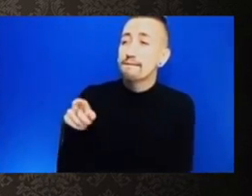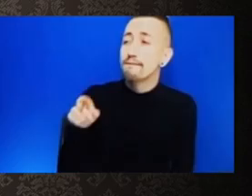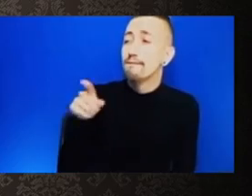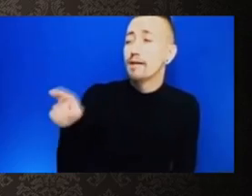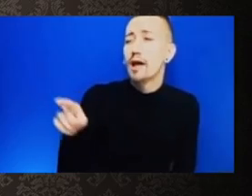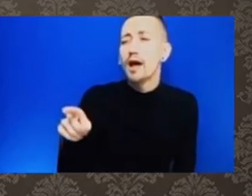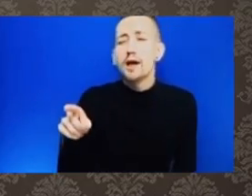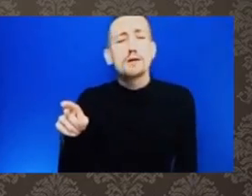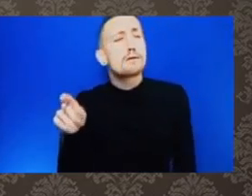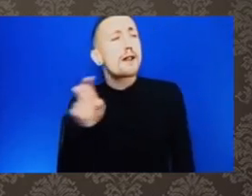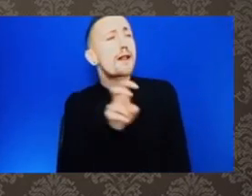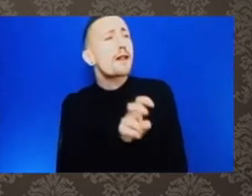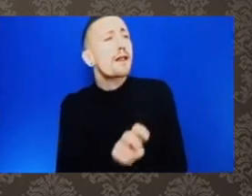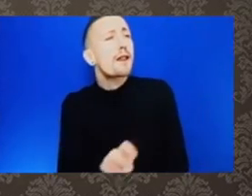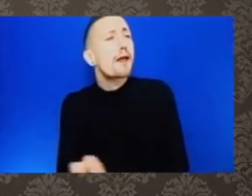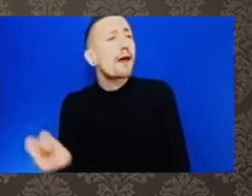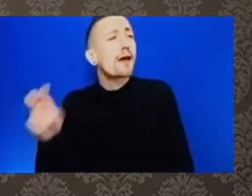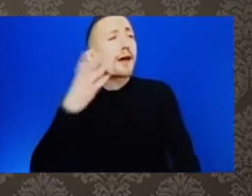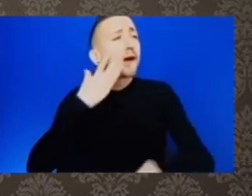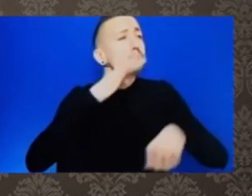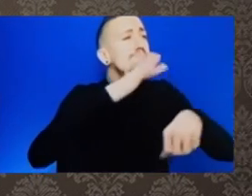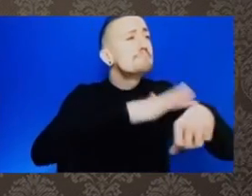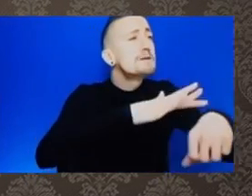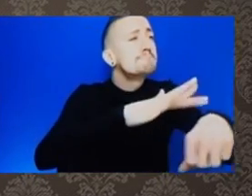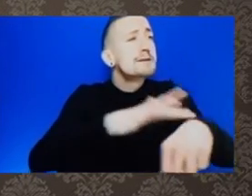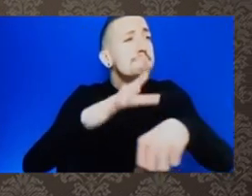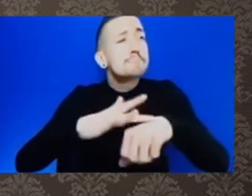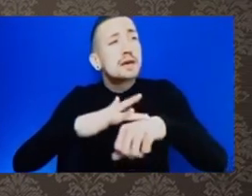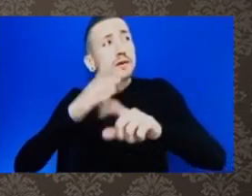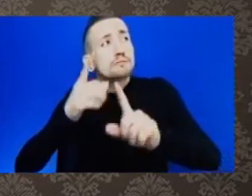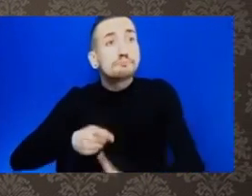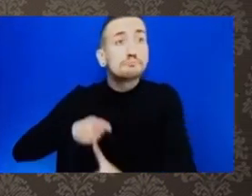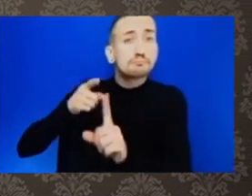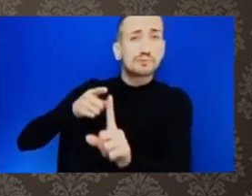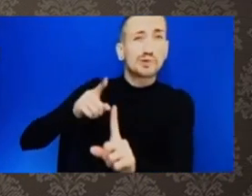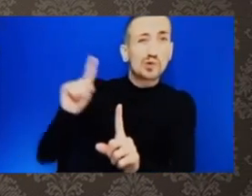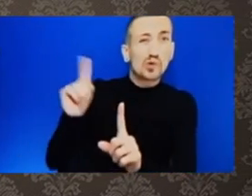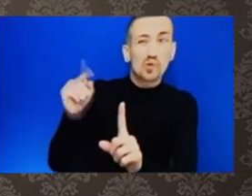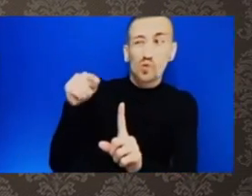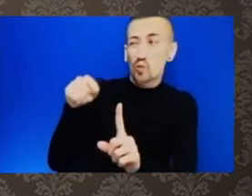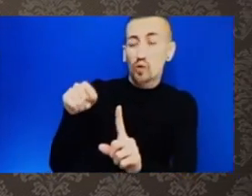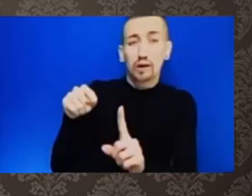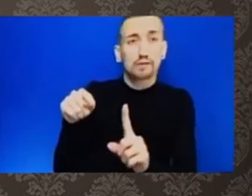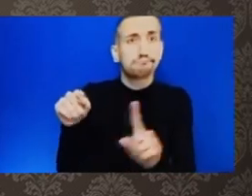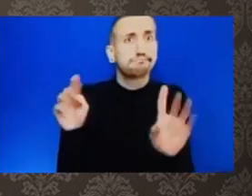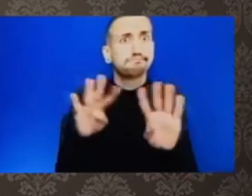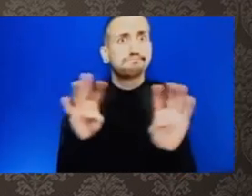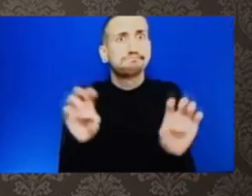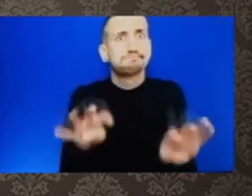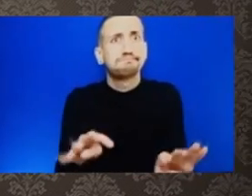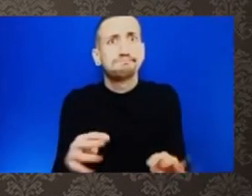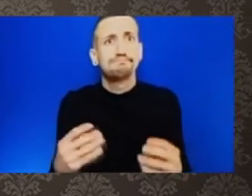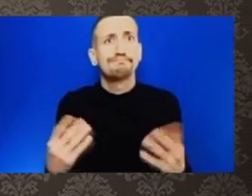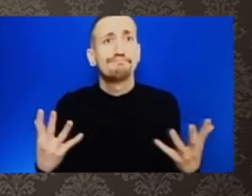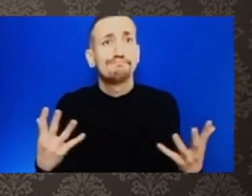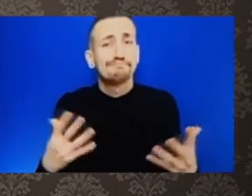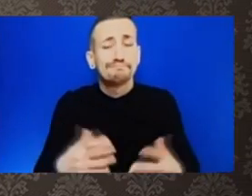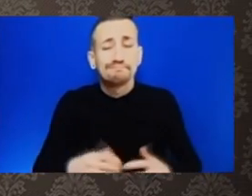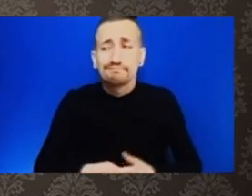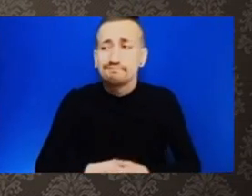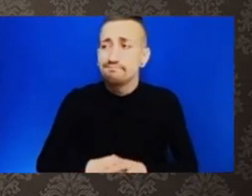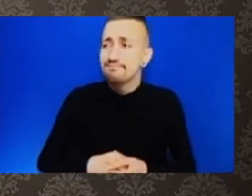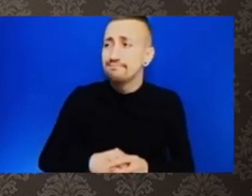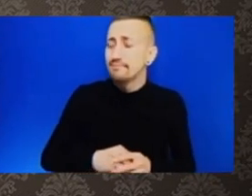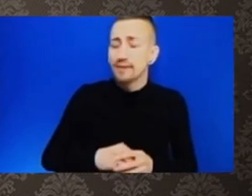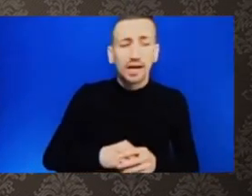seams. You tear through miles and miles, but you're not sure where it